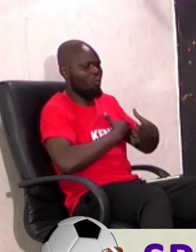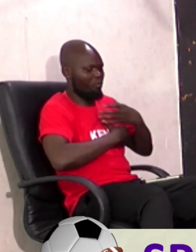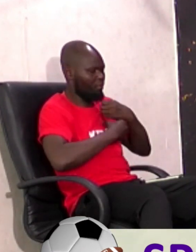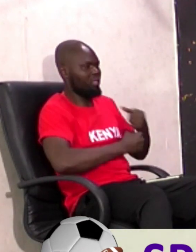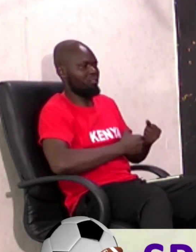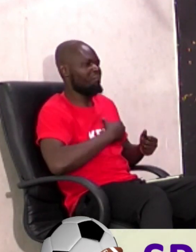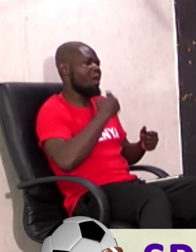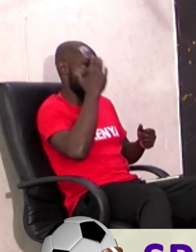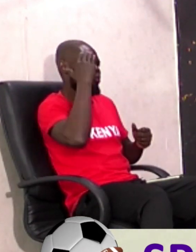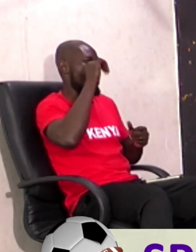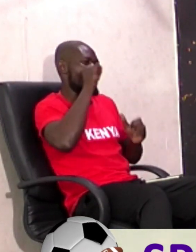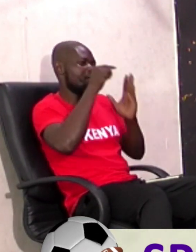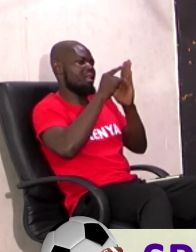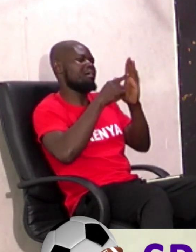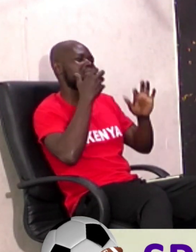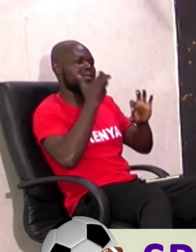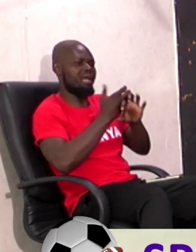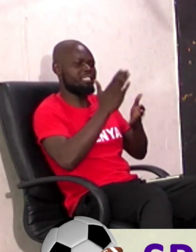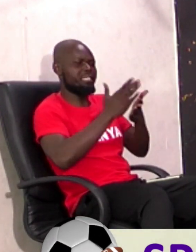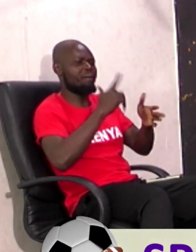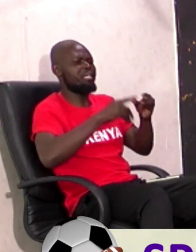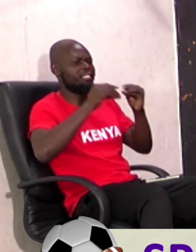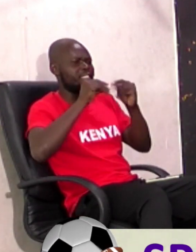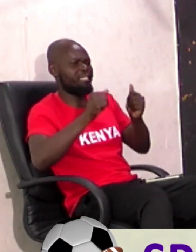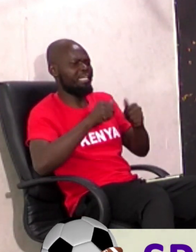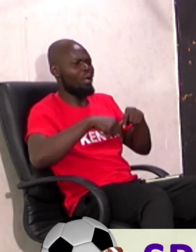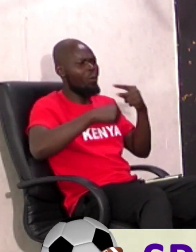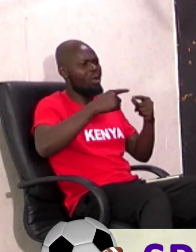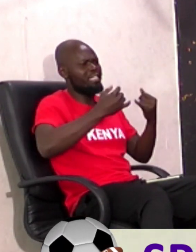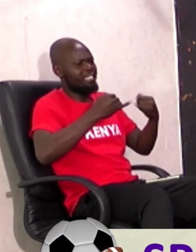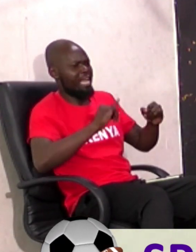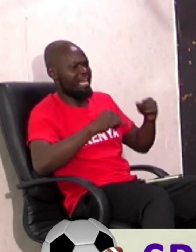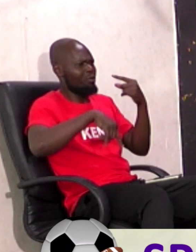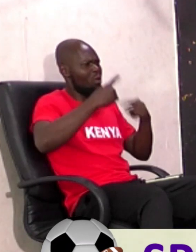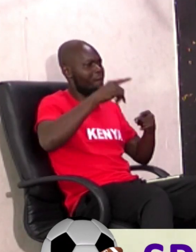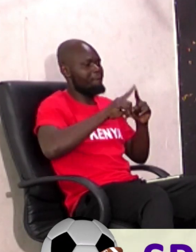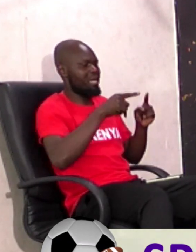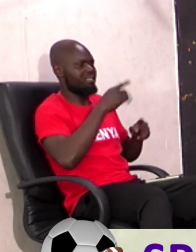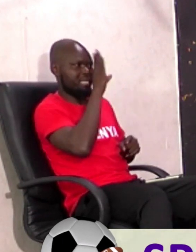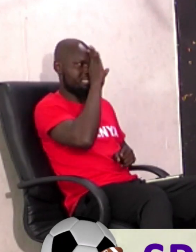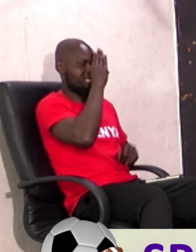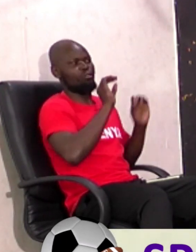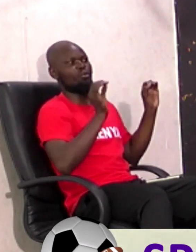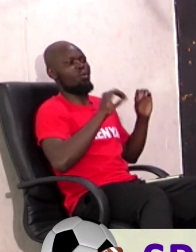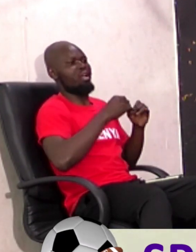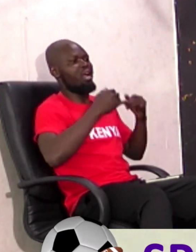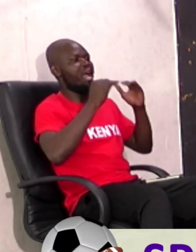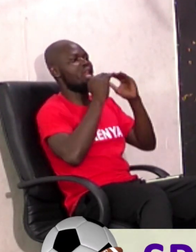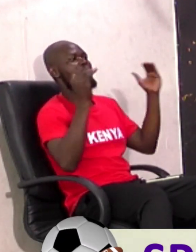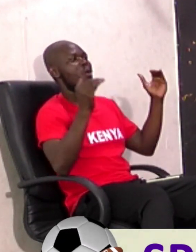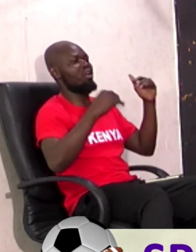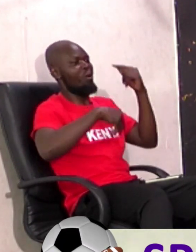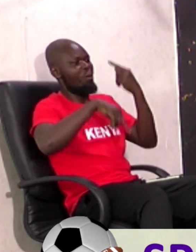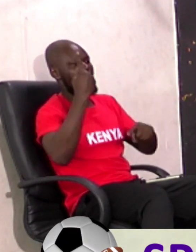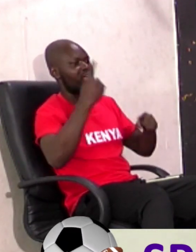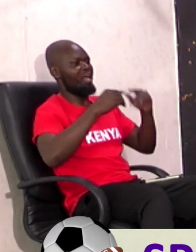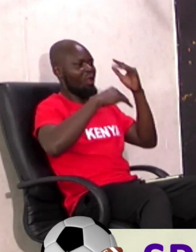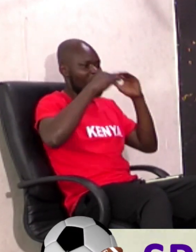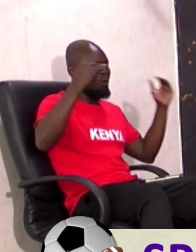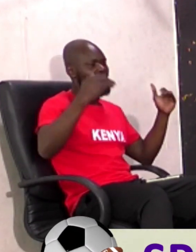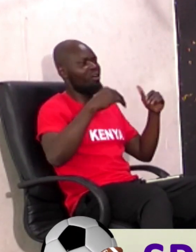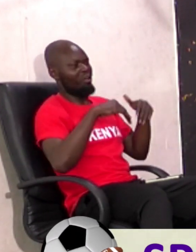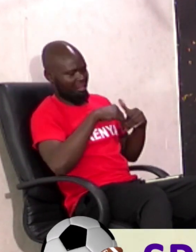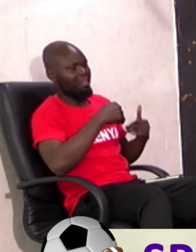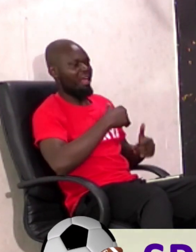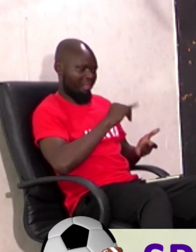really support Fulham because they have the confidence and they've really improved very hard and they're really trying. So I don't have